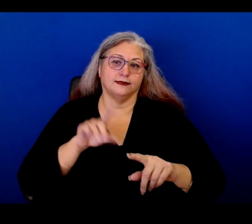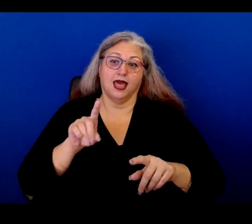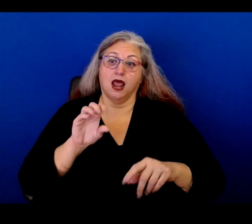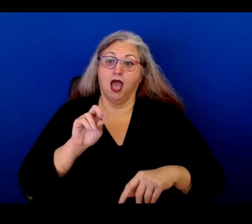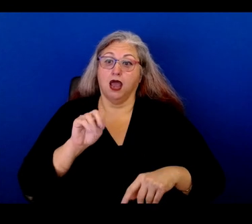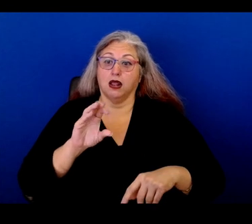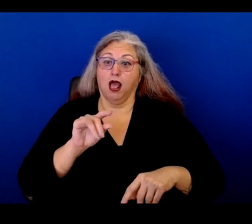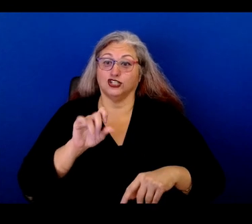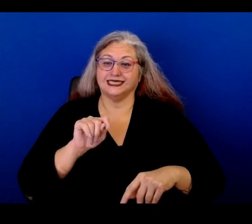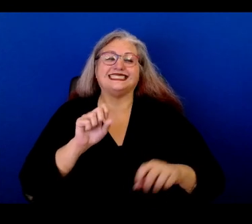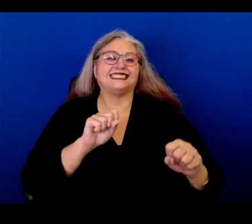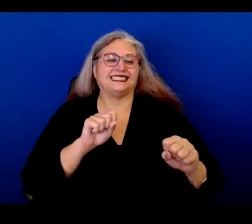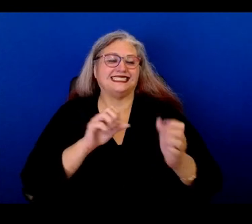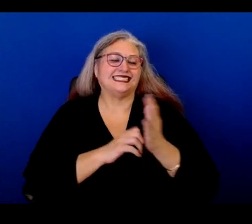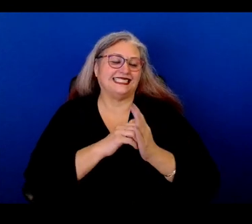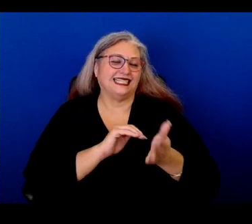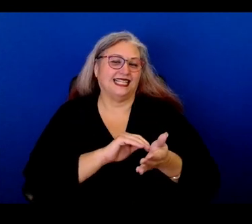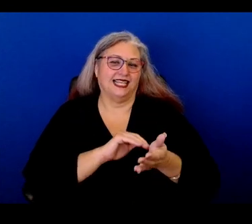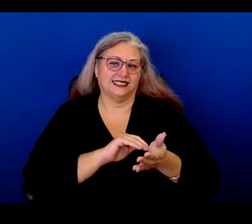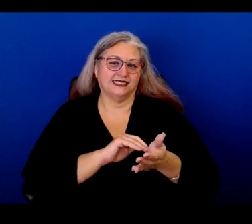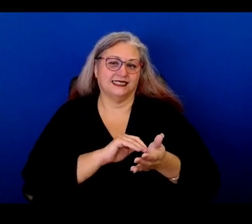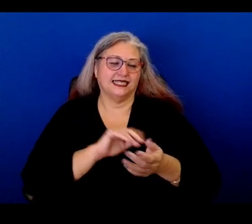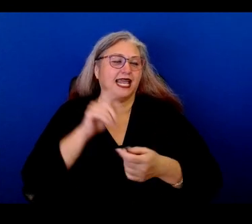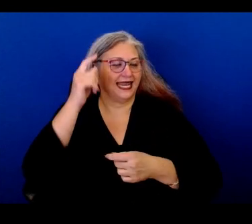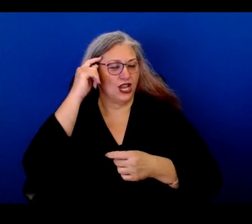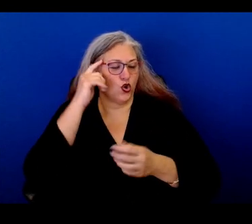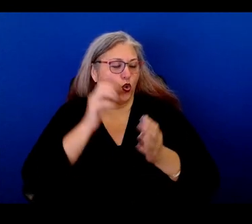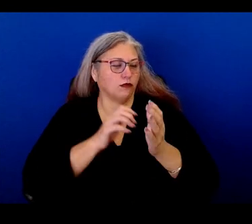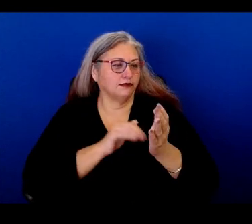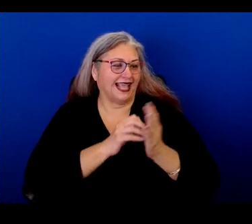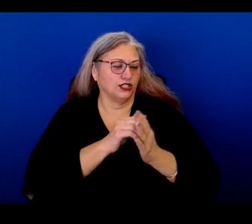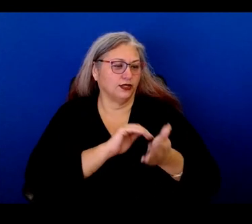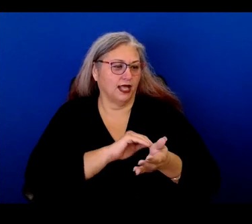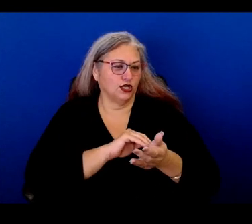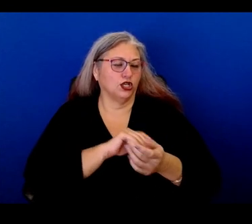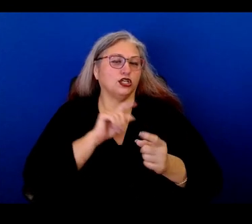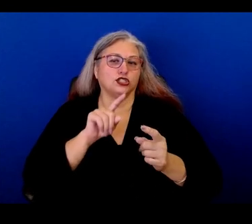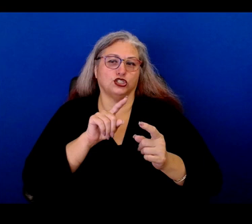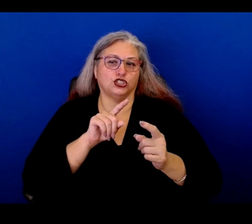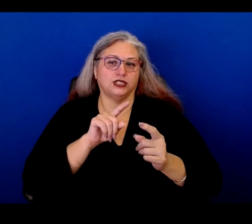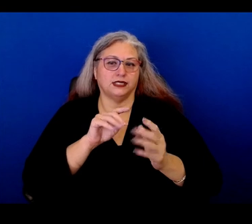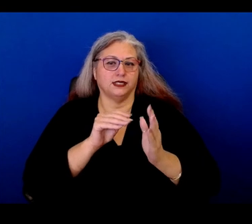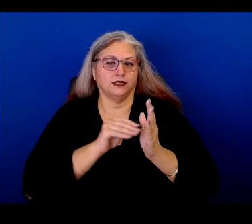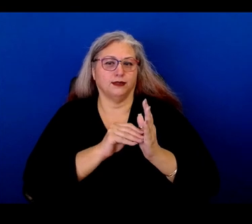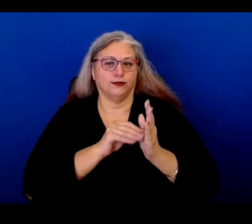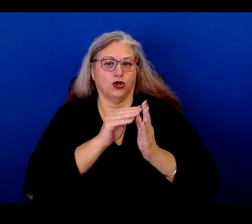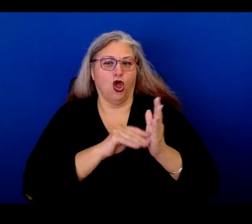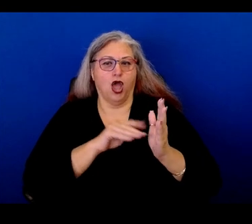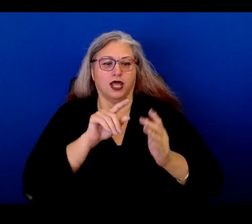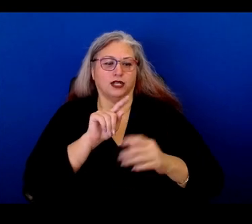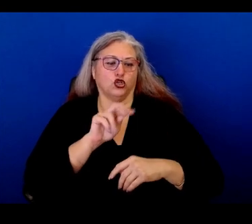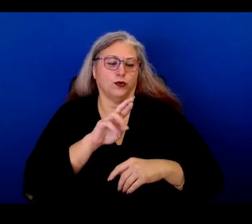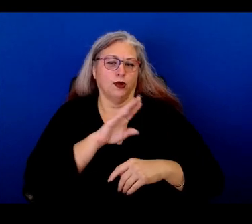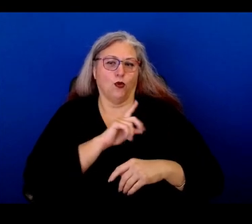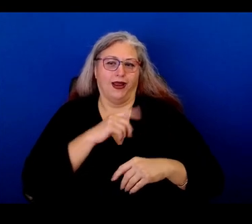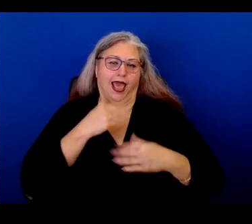oncologist. Yeah, neuro-oncologist. Mm-hmm. She put it on tumor board, which I've now been to. I